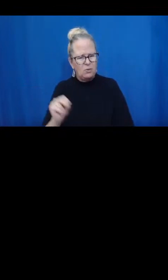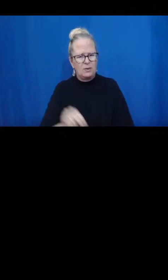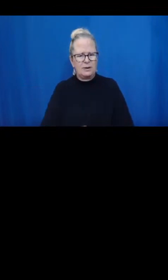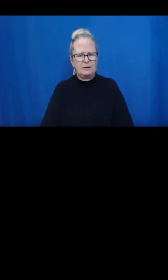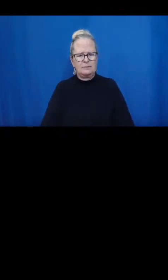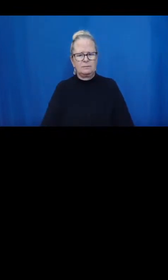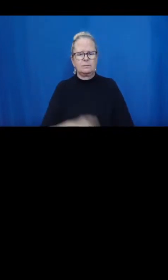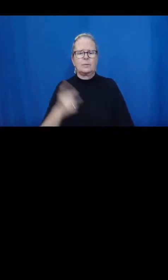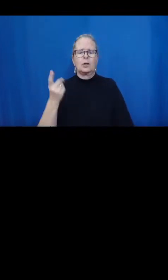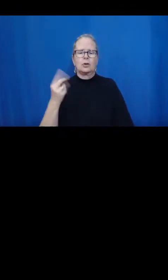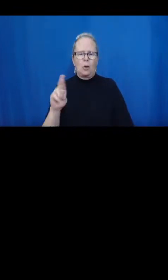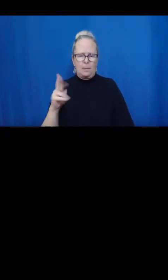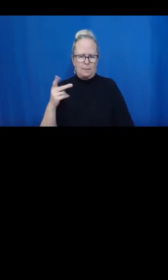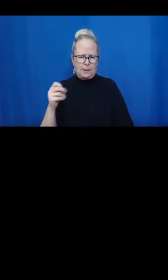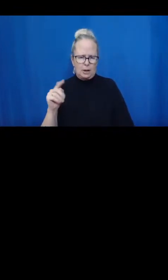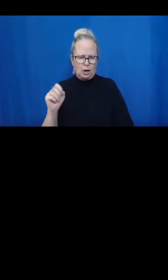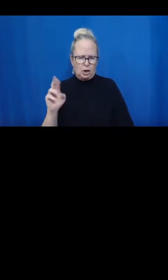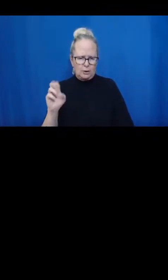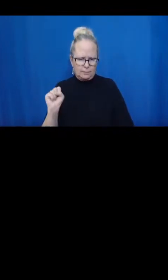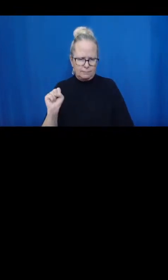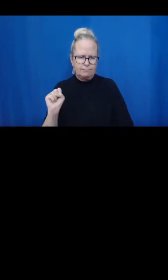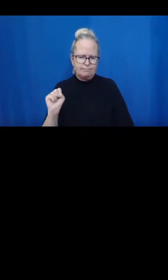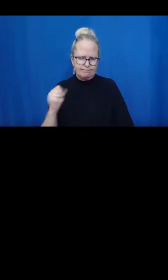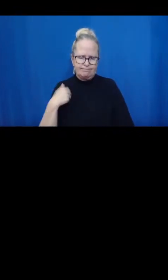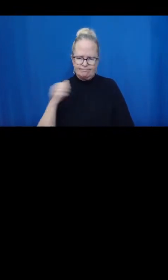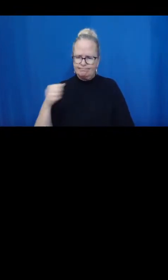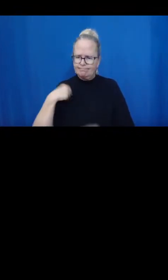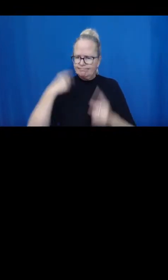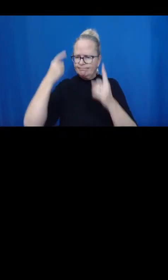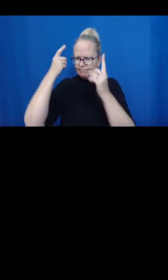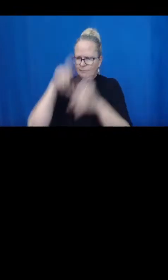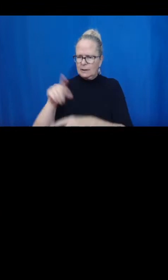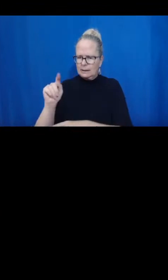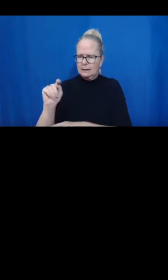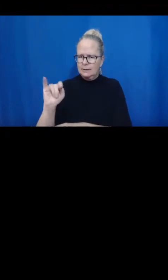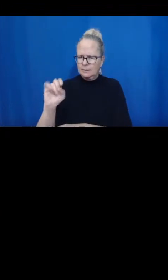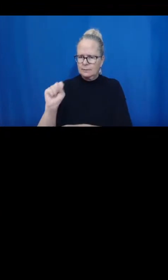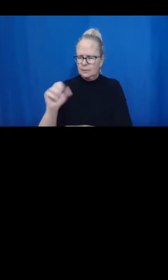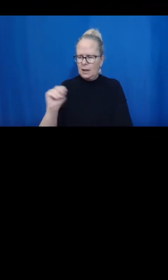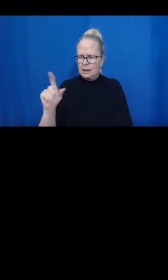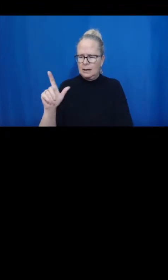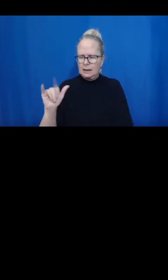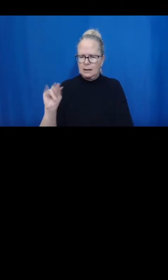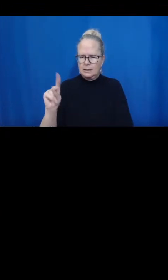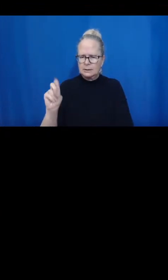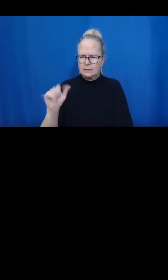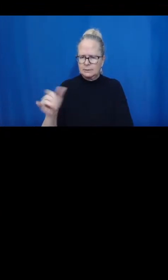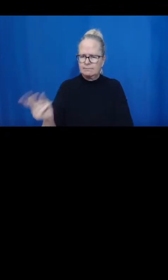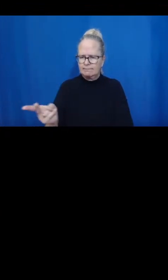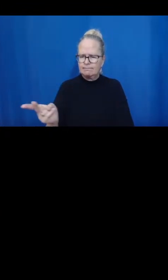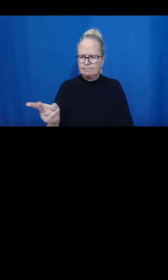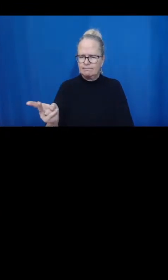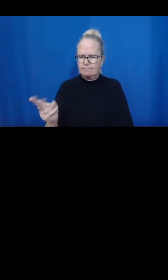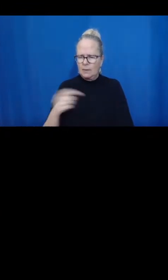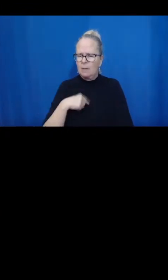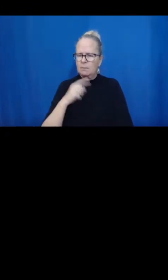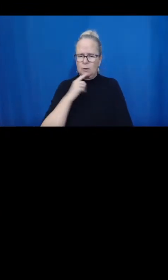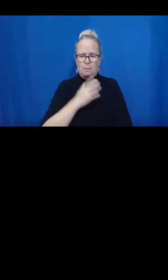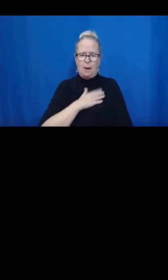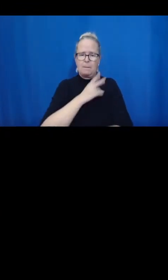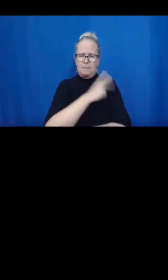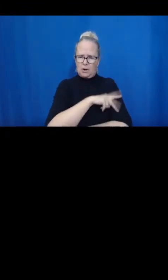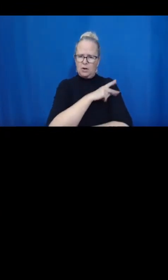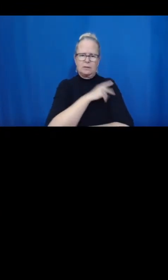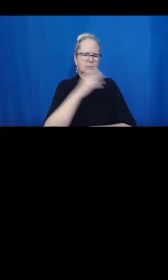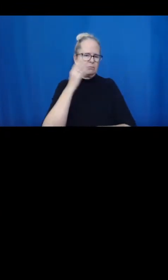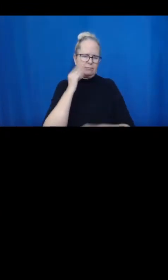to your situations. And, I really was struck by the fact that your lives are completely different